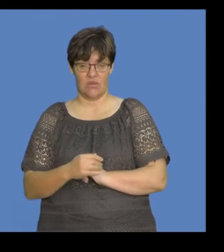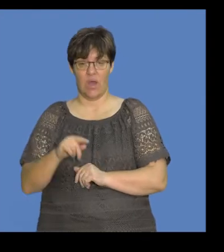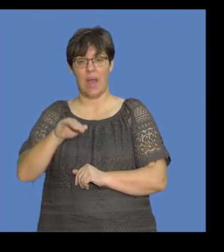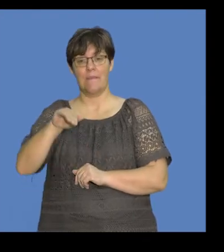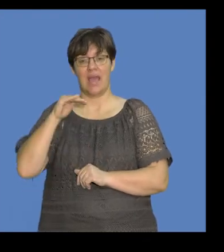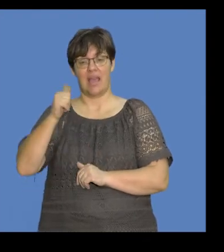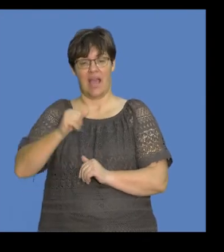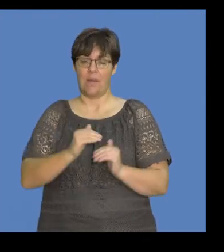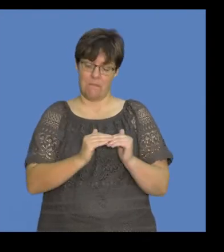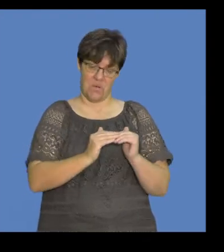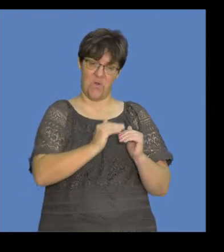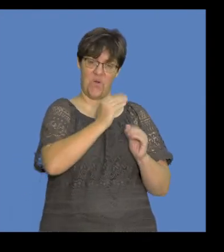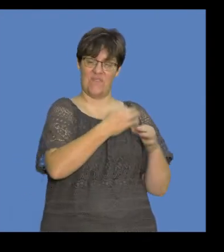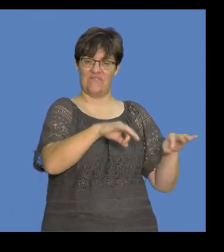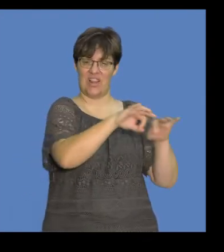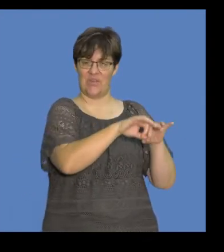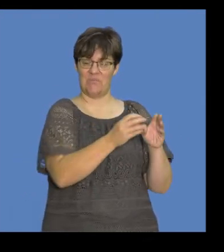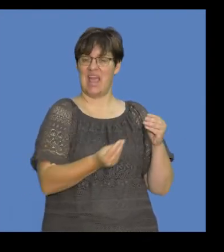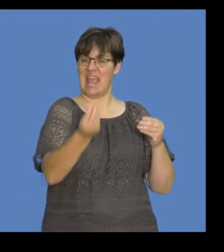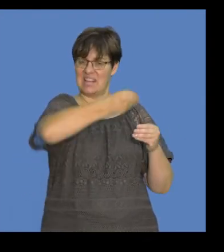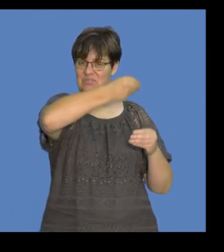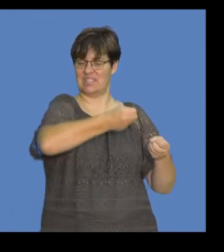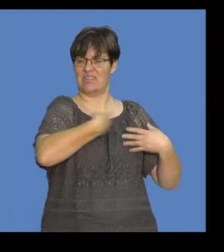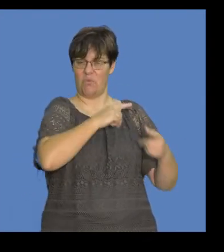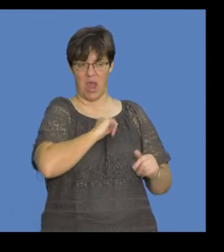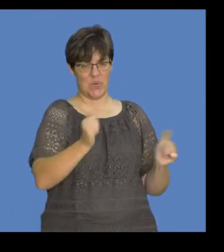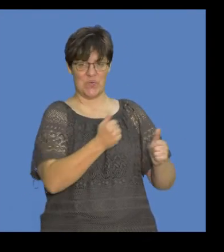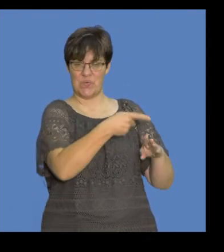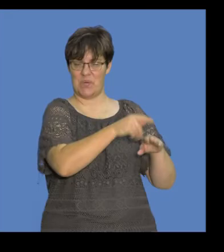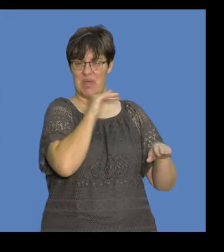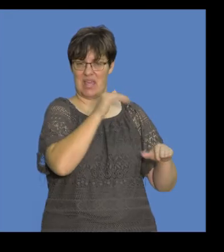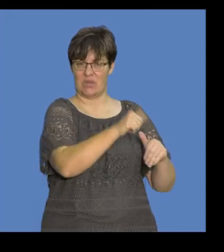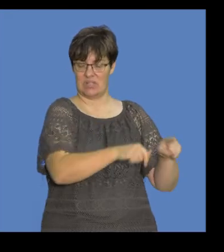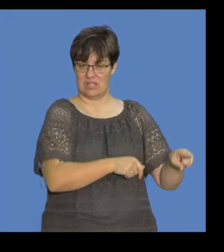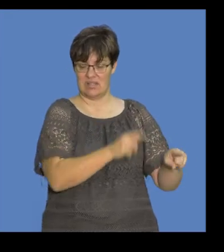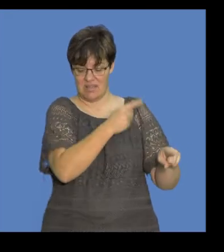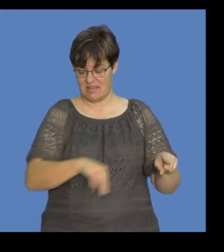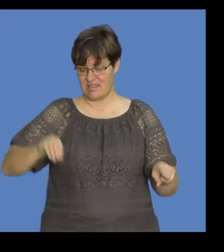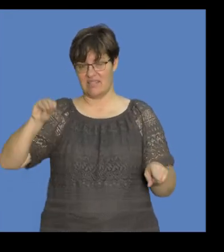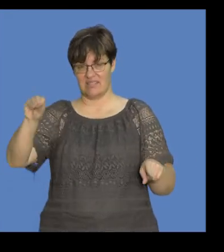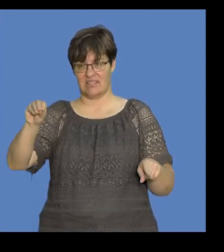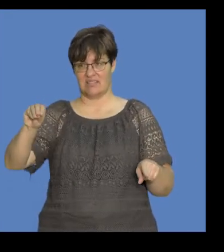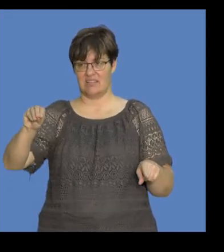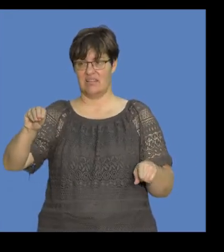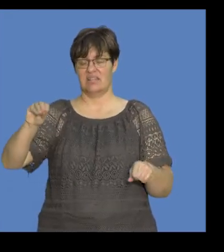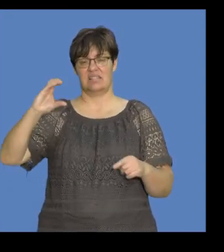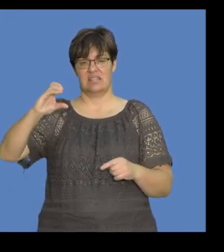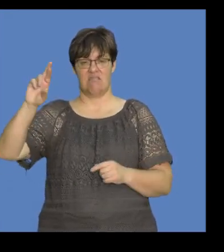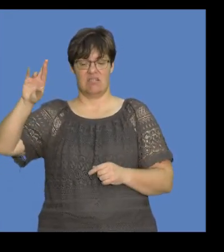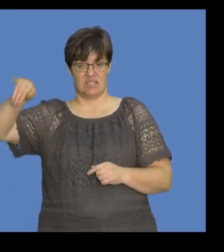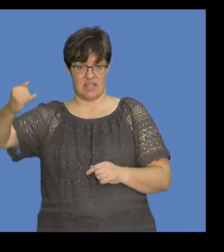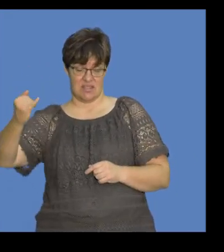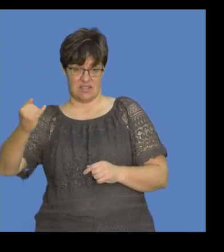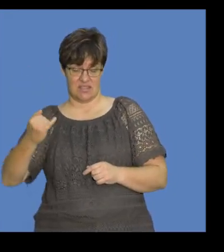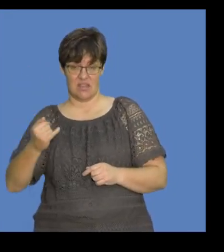is increasing in value. I've earned interest on my current account, and therefore I now enter it into my cash receipts